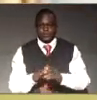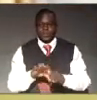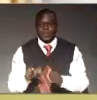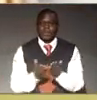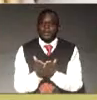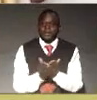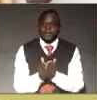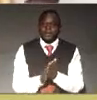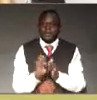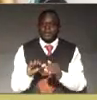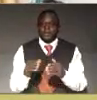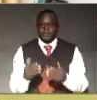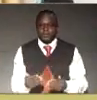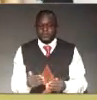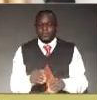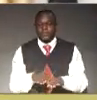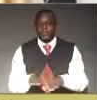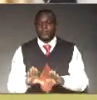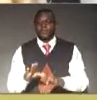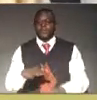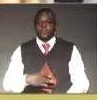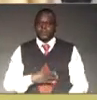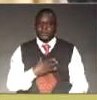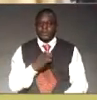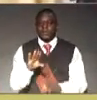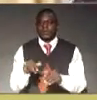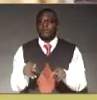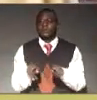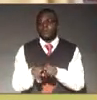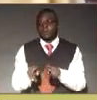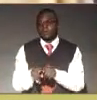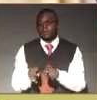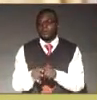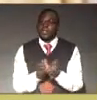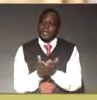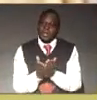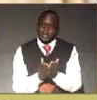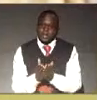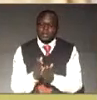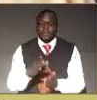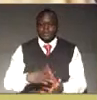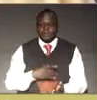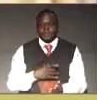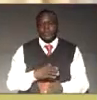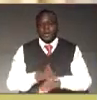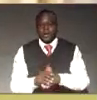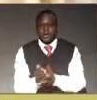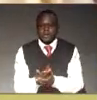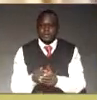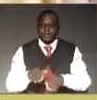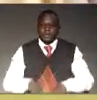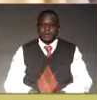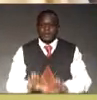servant to wash the feet of the guest, or even serve the guest by washing their